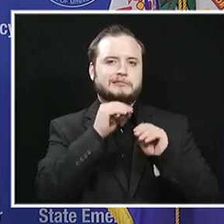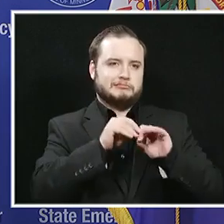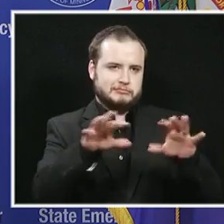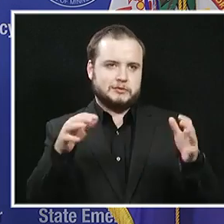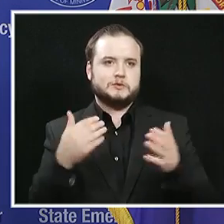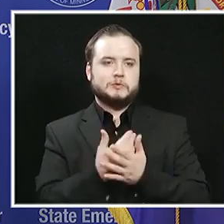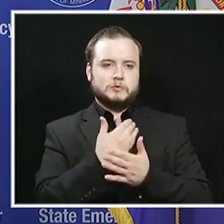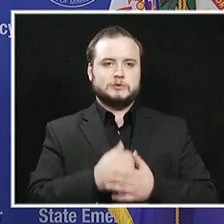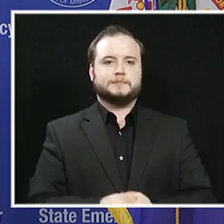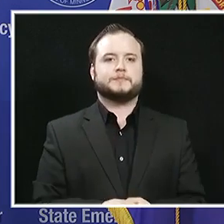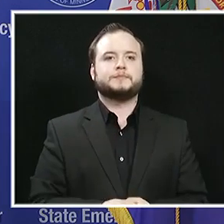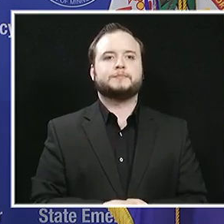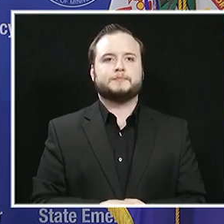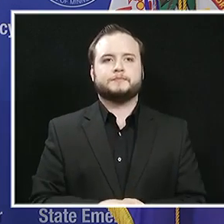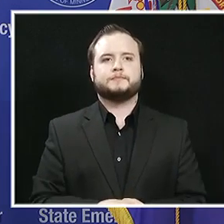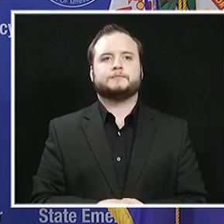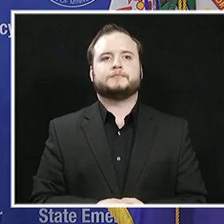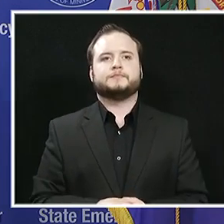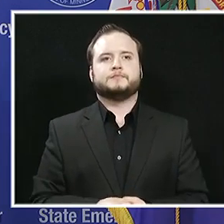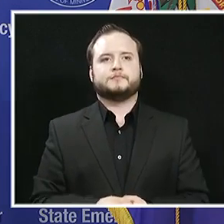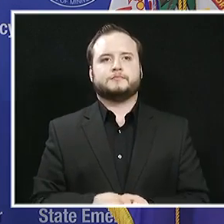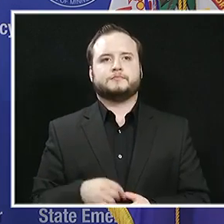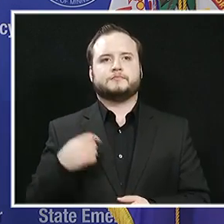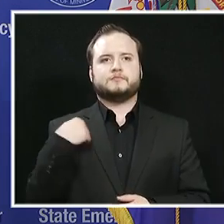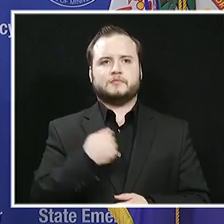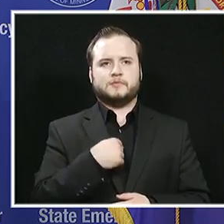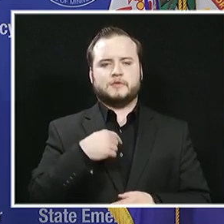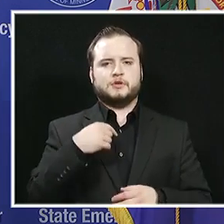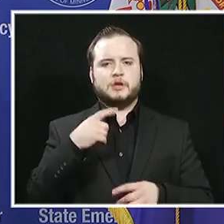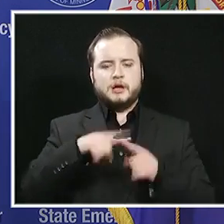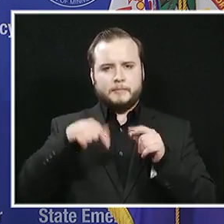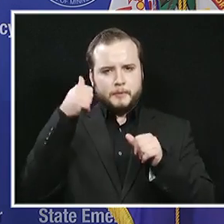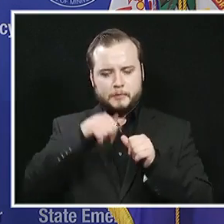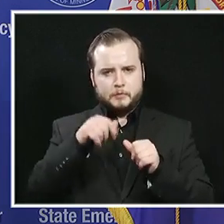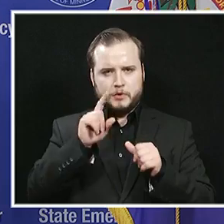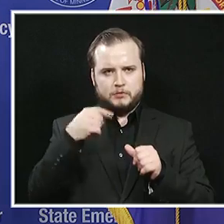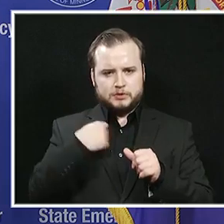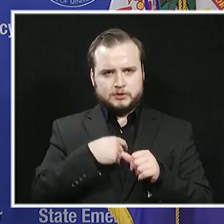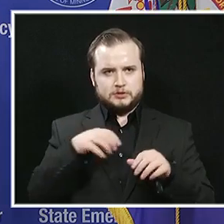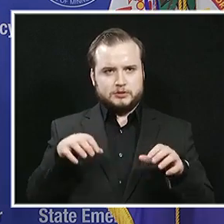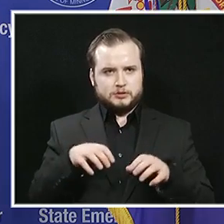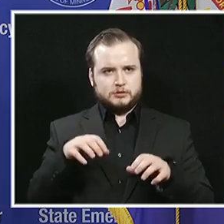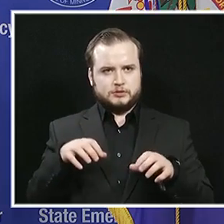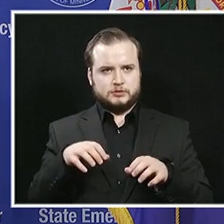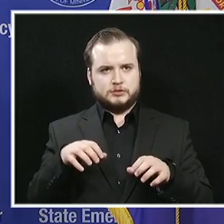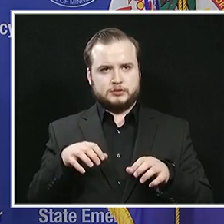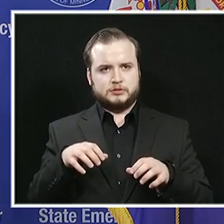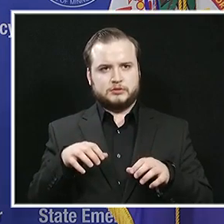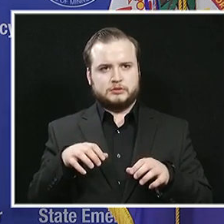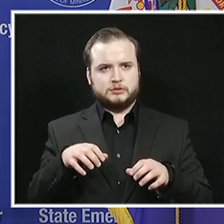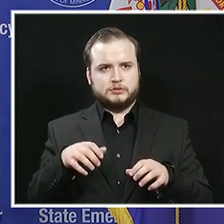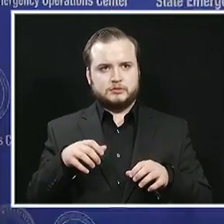which direction I was, what we've all done in this. Oops.